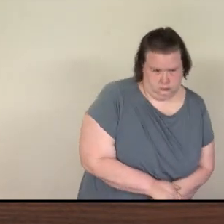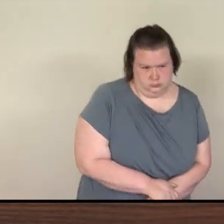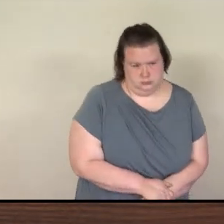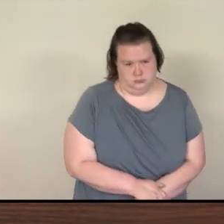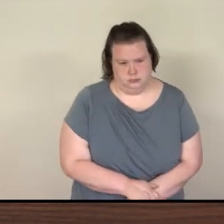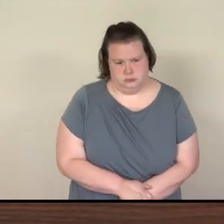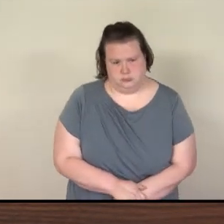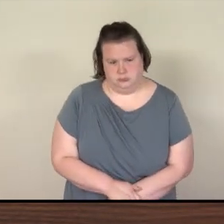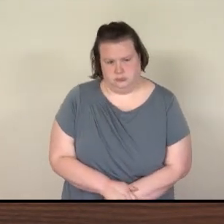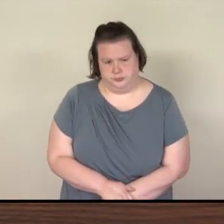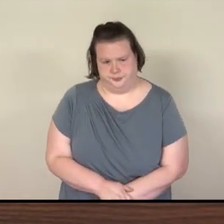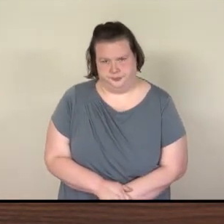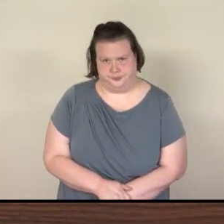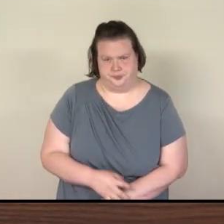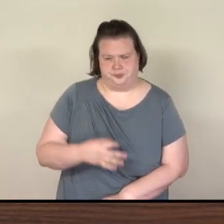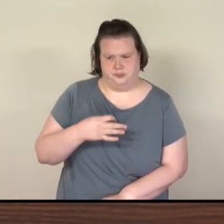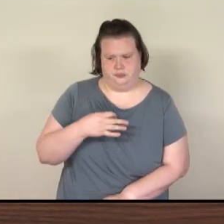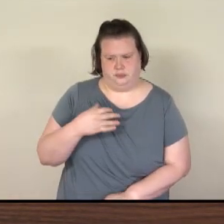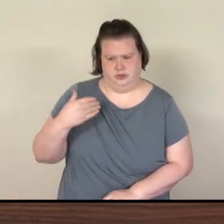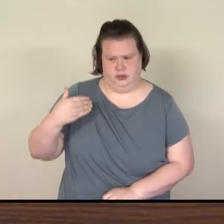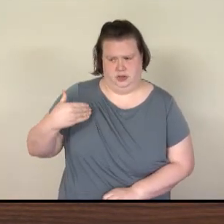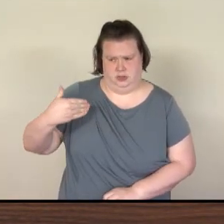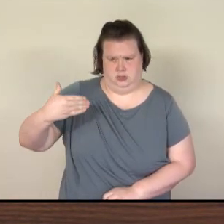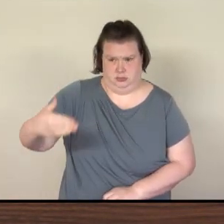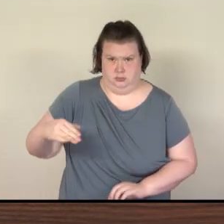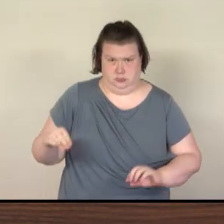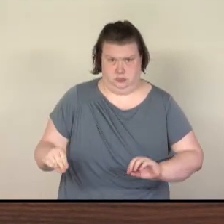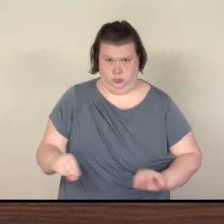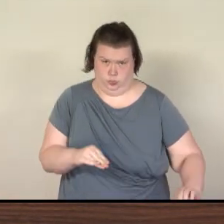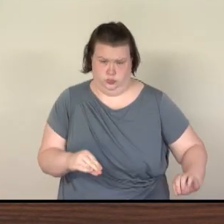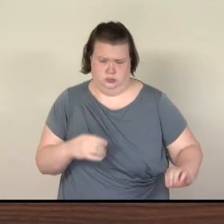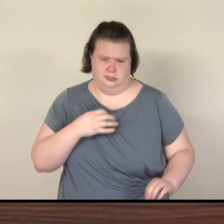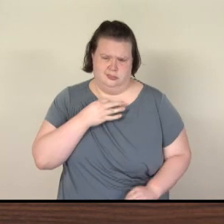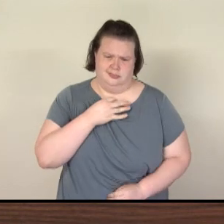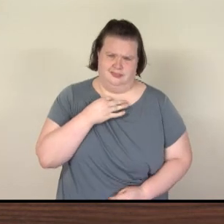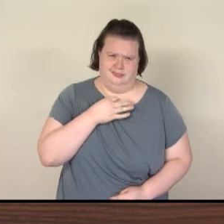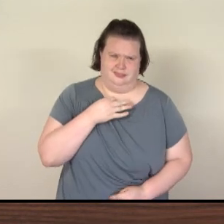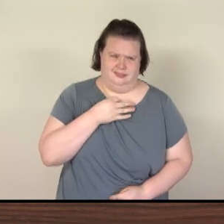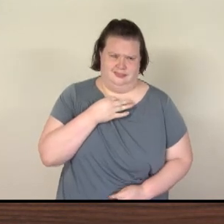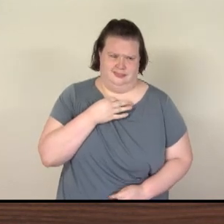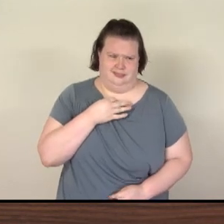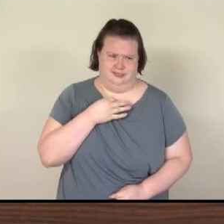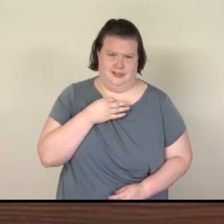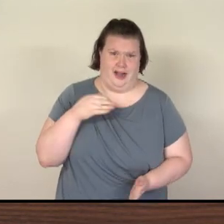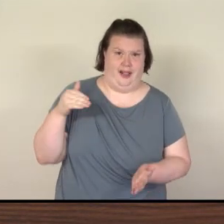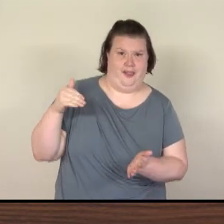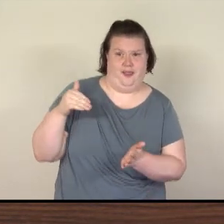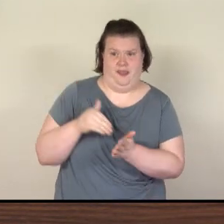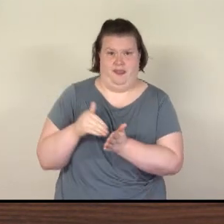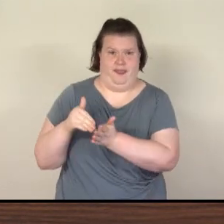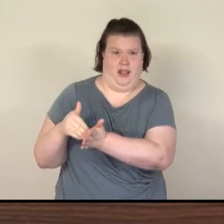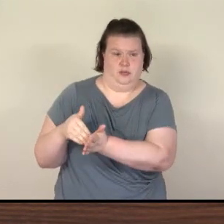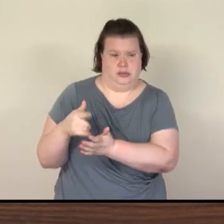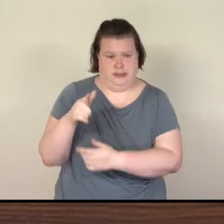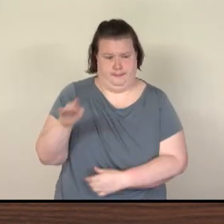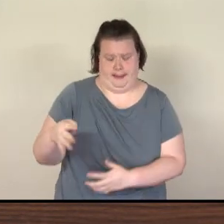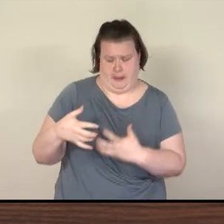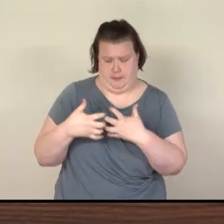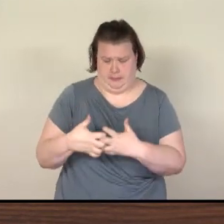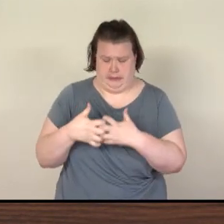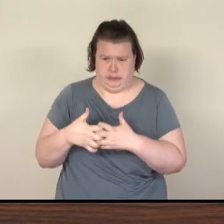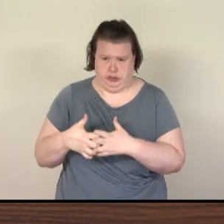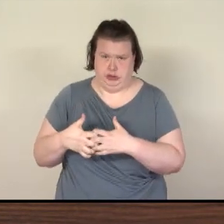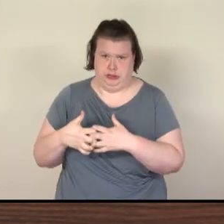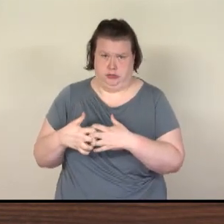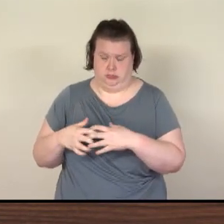I'm curious what would cause it to shift other than weather and big giant 1,000-pound machines running over it? What is, I guess